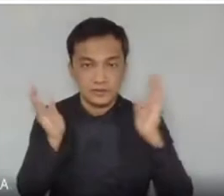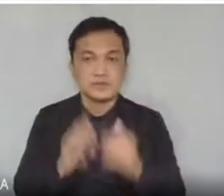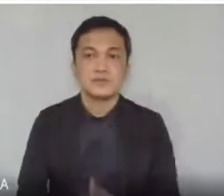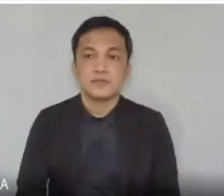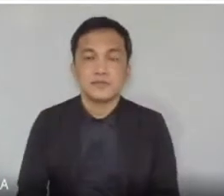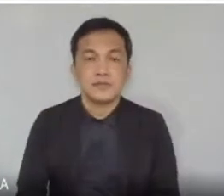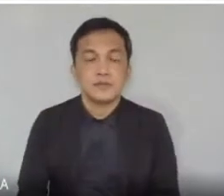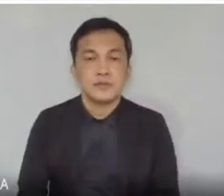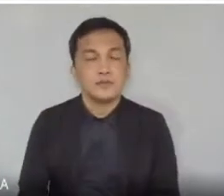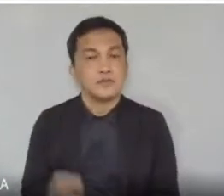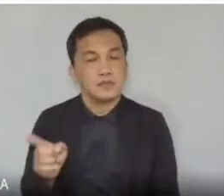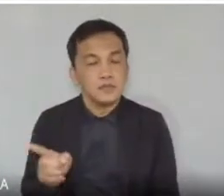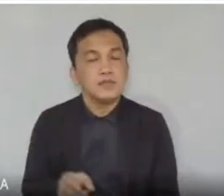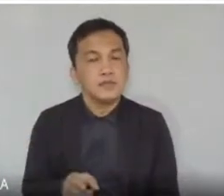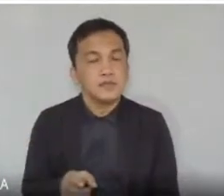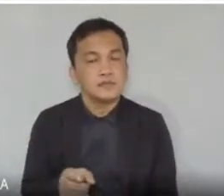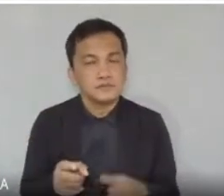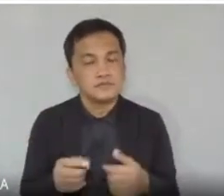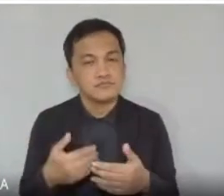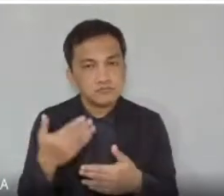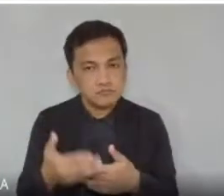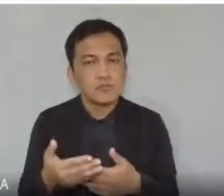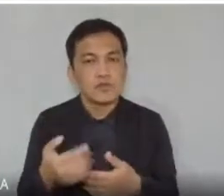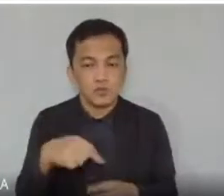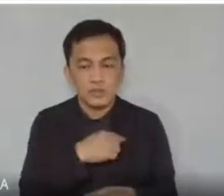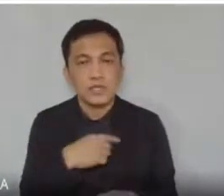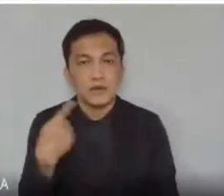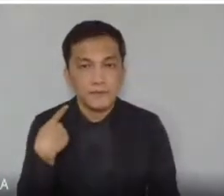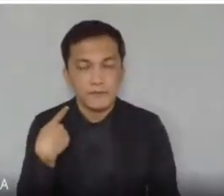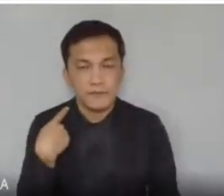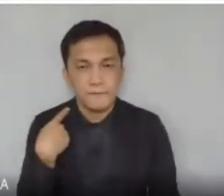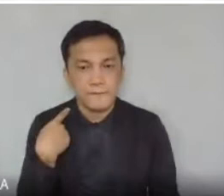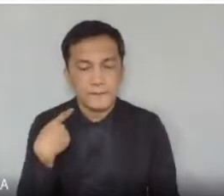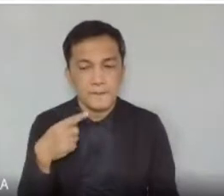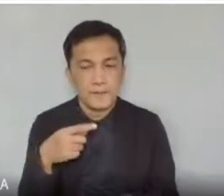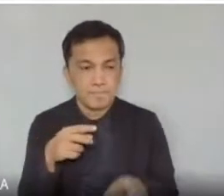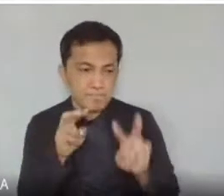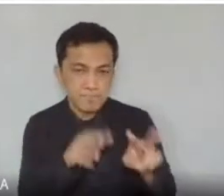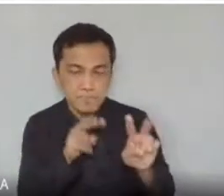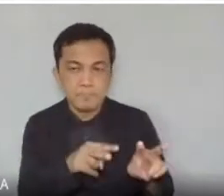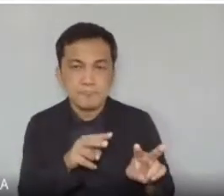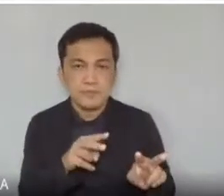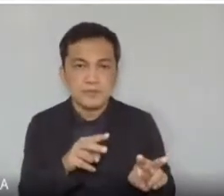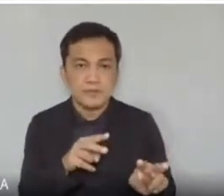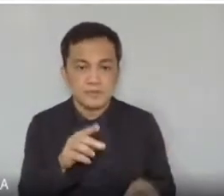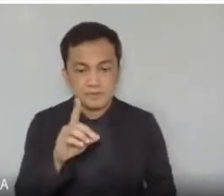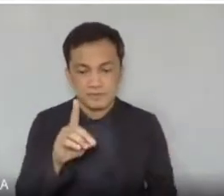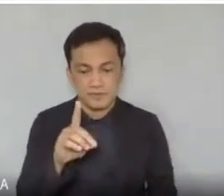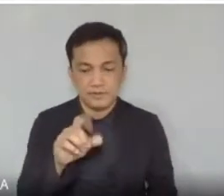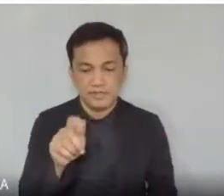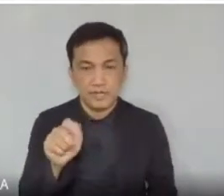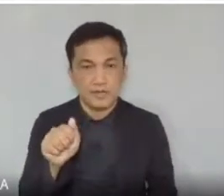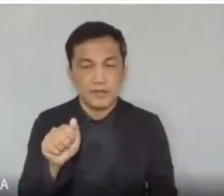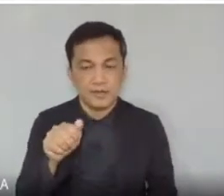so satisfied that we're able to achieve zero data privacy breaches. We had